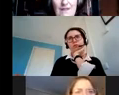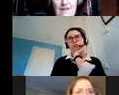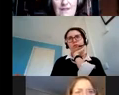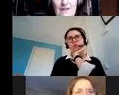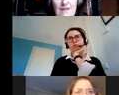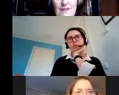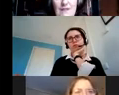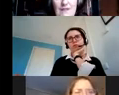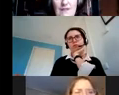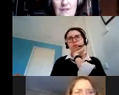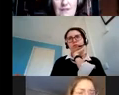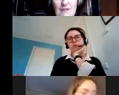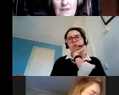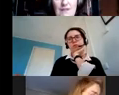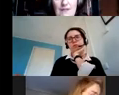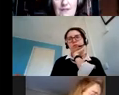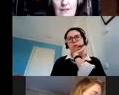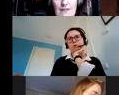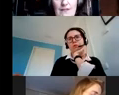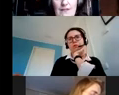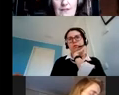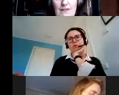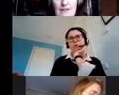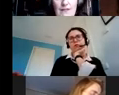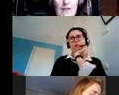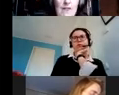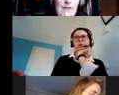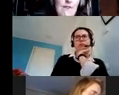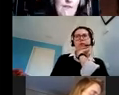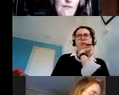take the perspective of access to remedies. I mean,